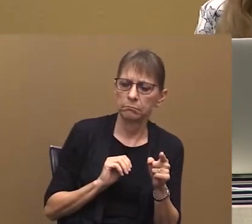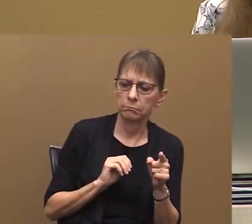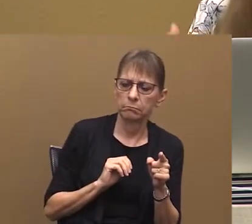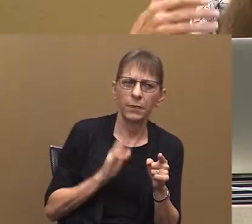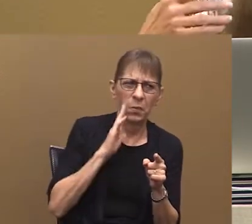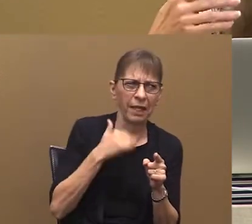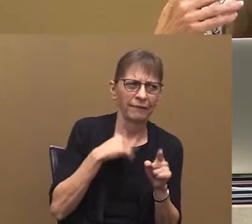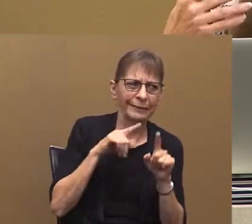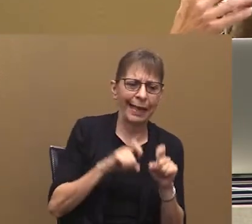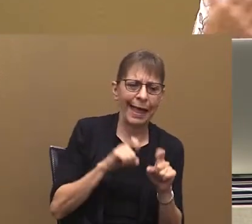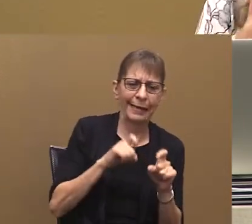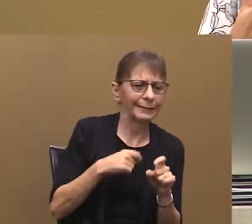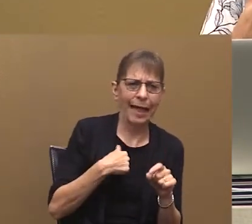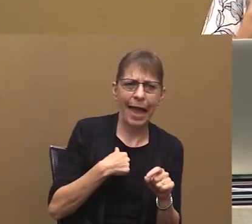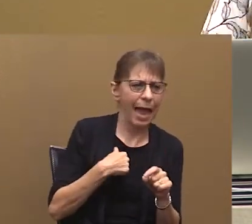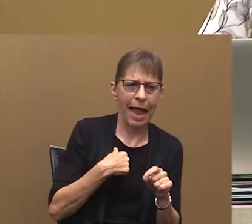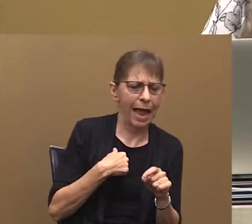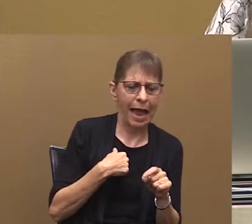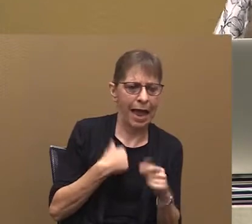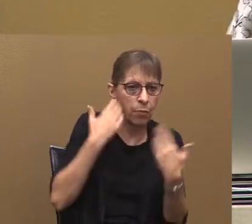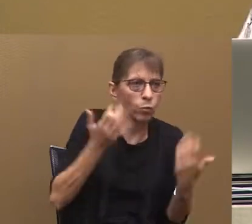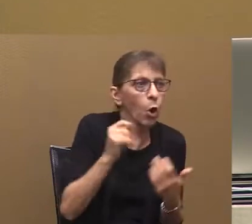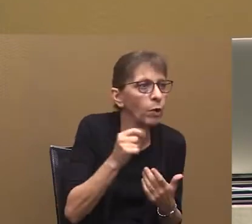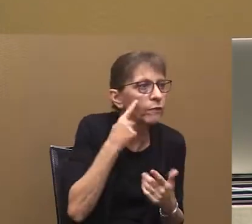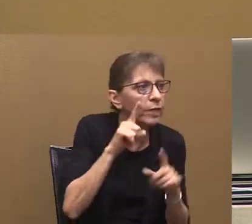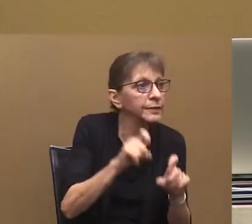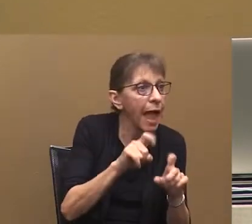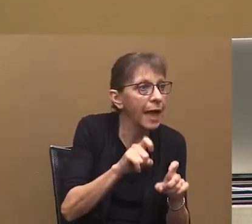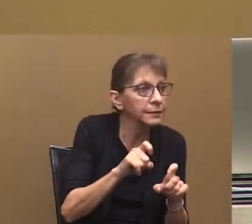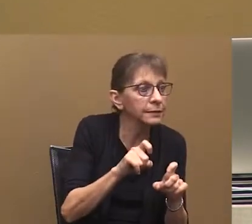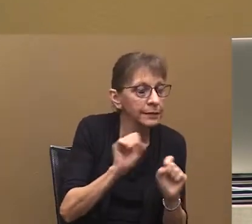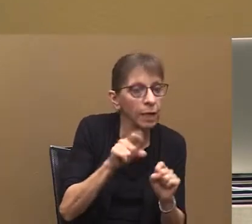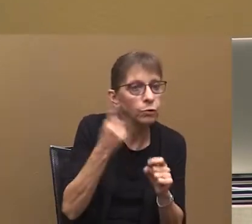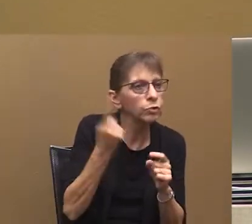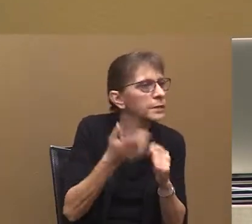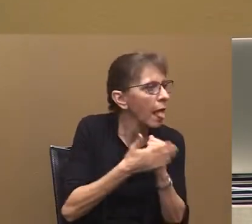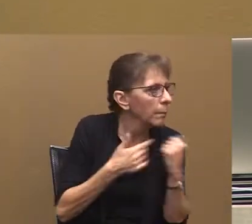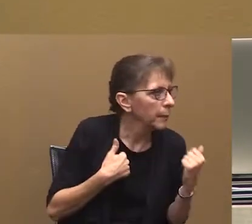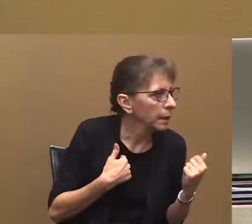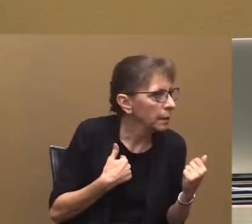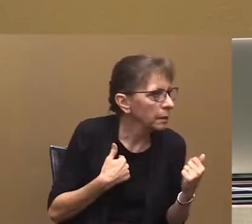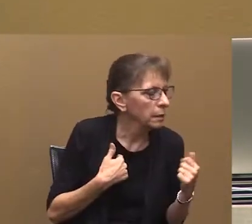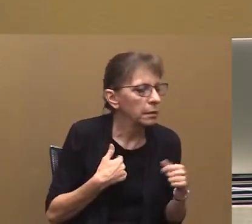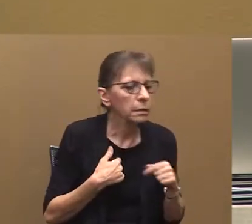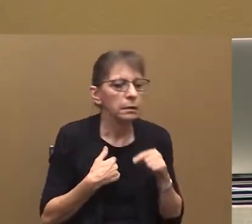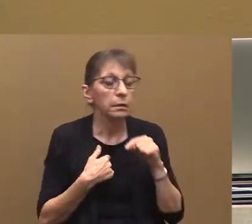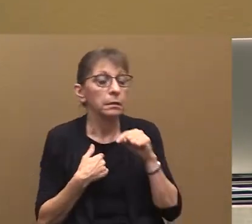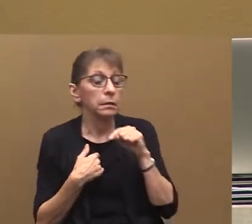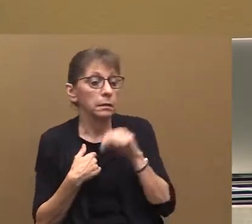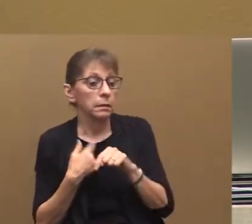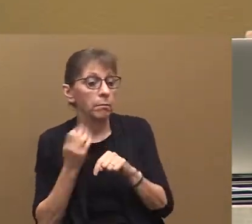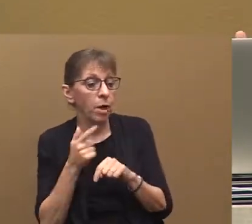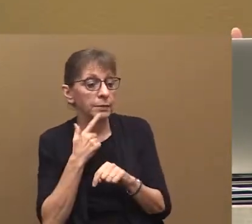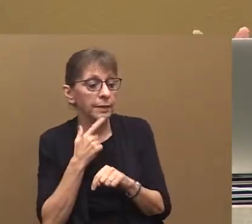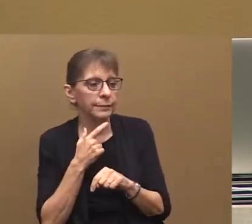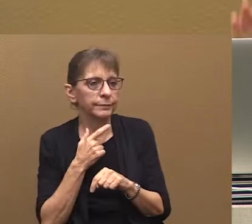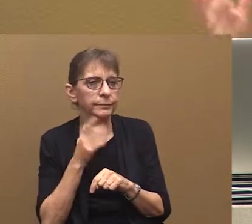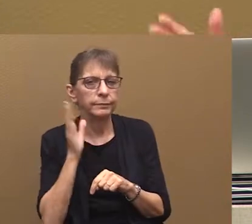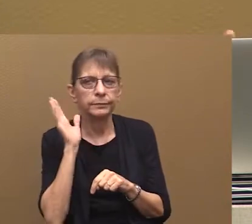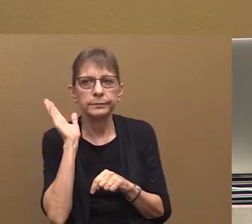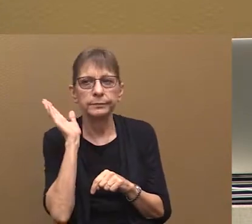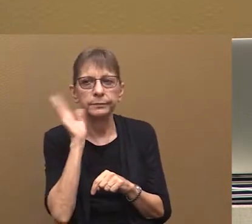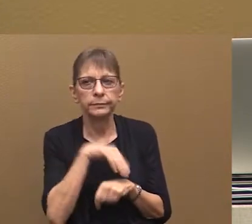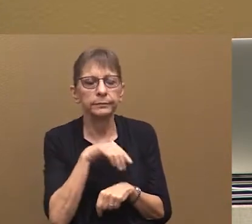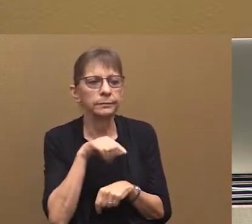a test and I'm not going to know it. Could you just help me? And Paul says,